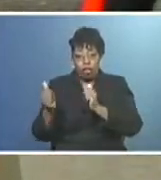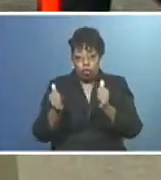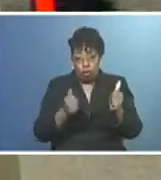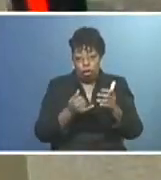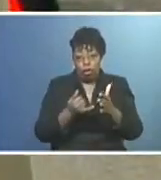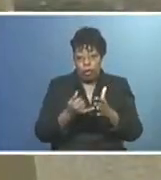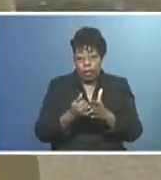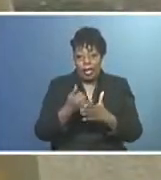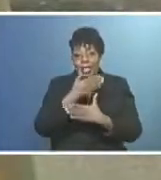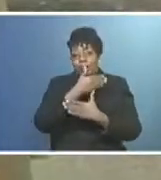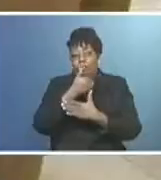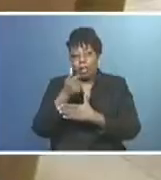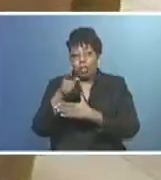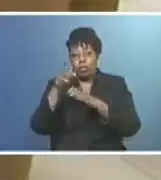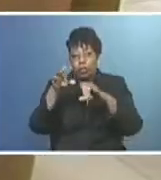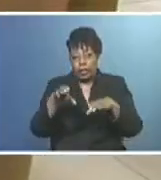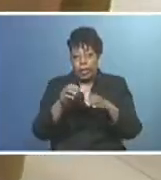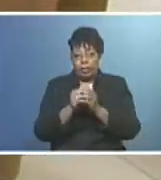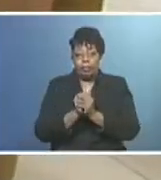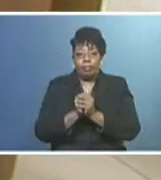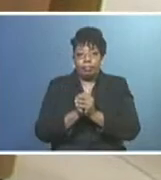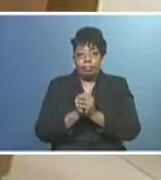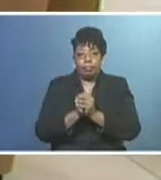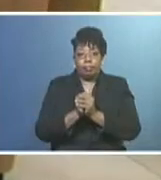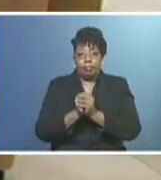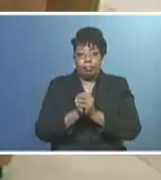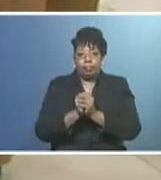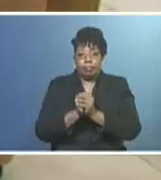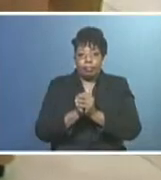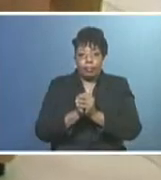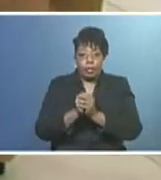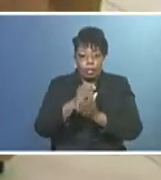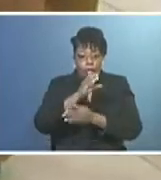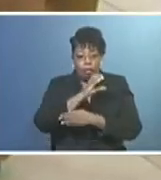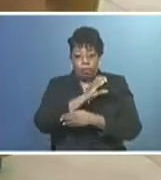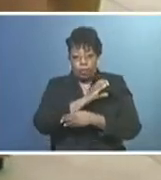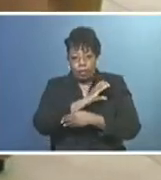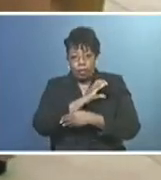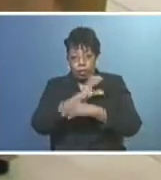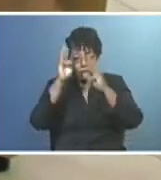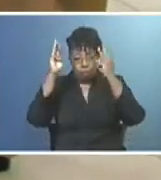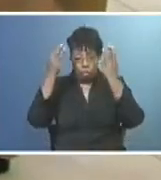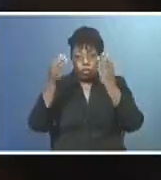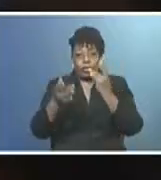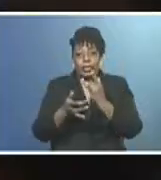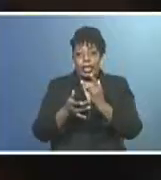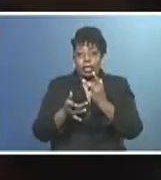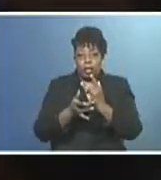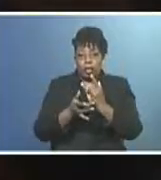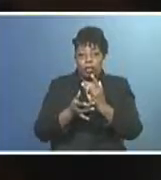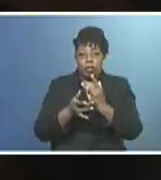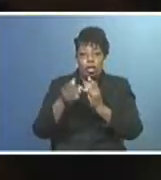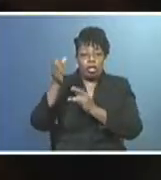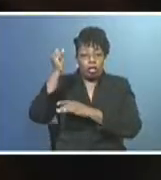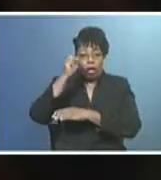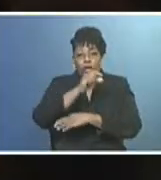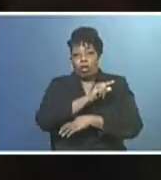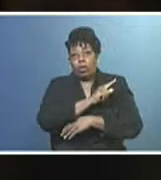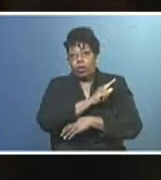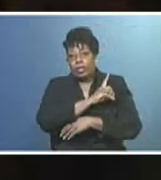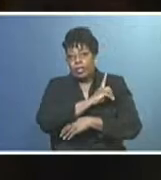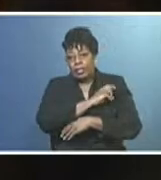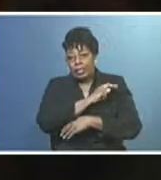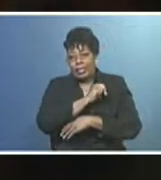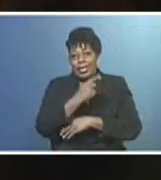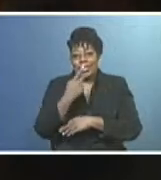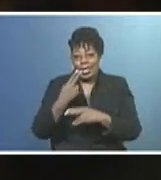guidelines as best as possible. Assistant Commissioner of Police Information and Communications Technology, Shivago Dame, says the